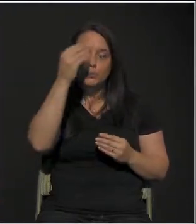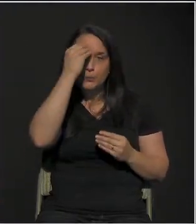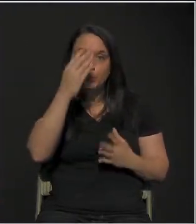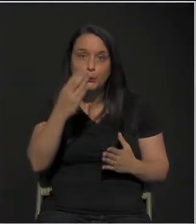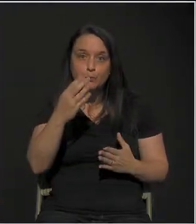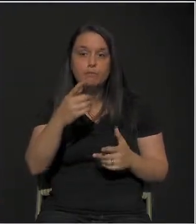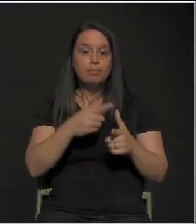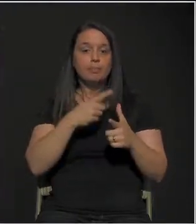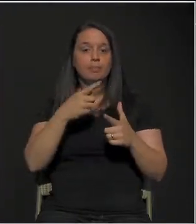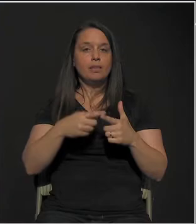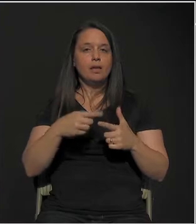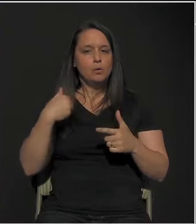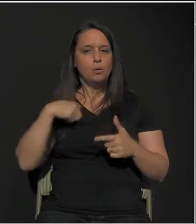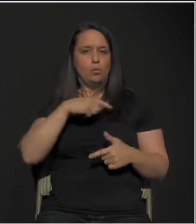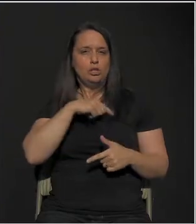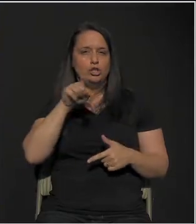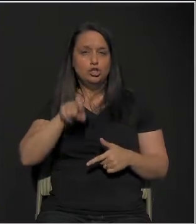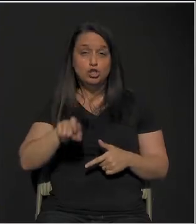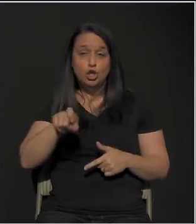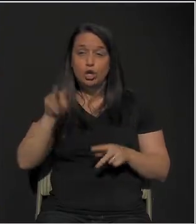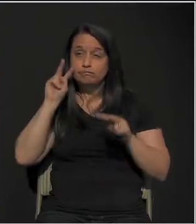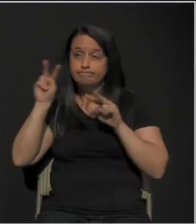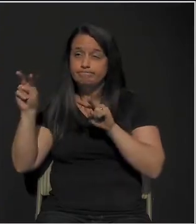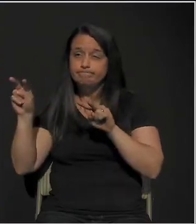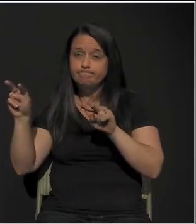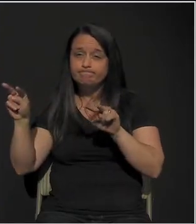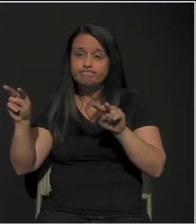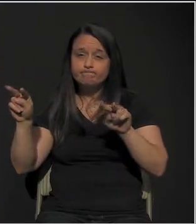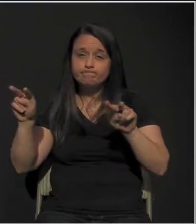we should look at this world around us